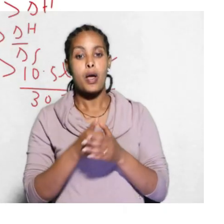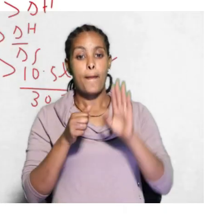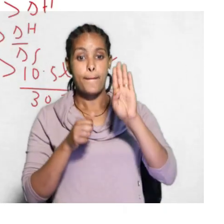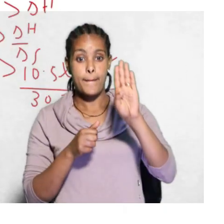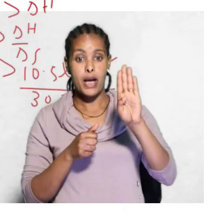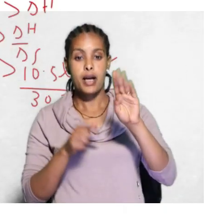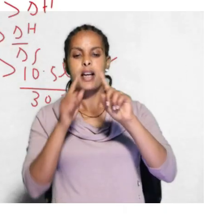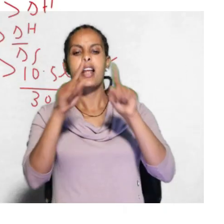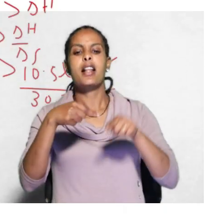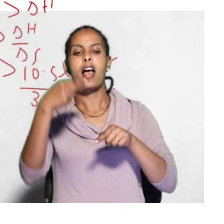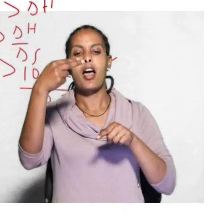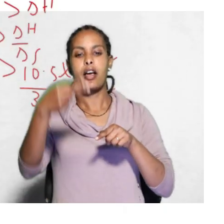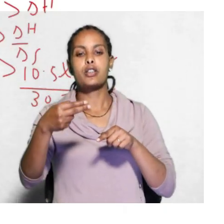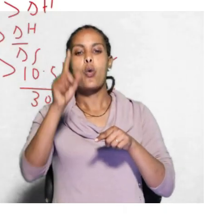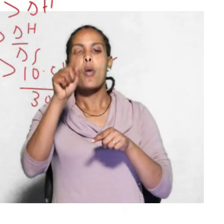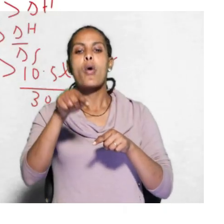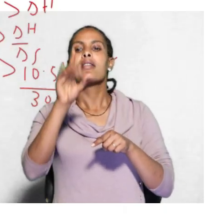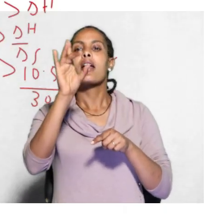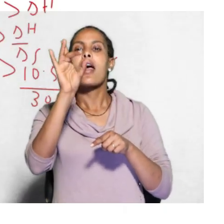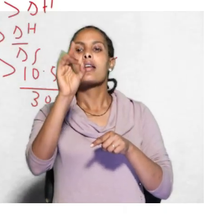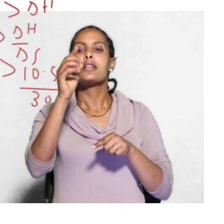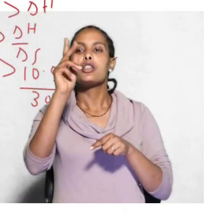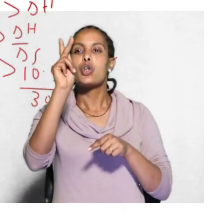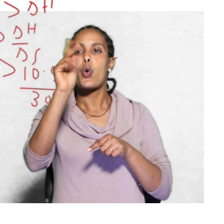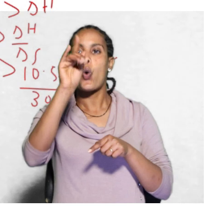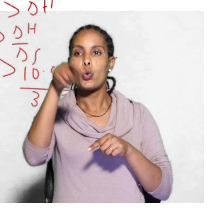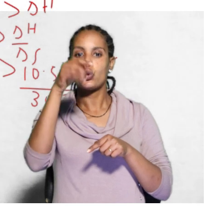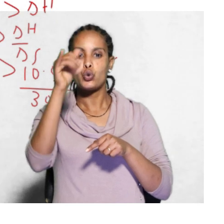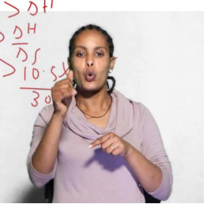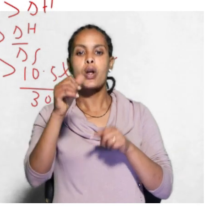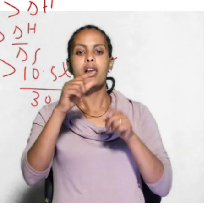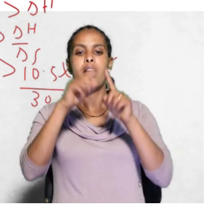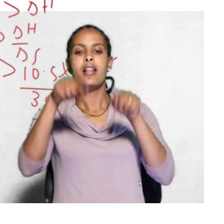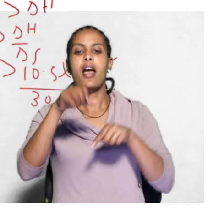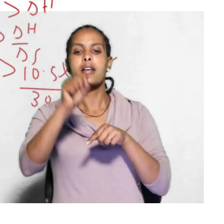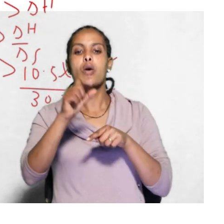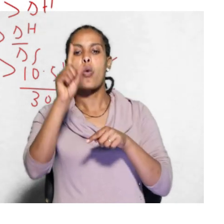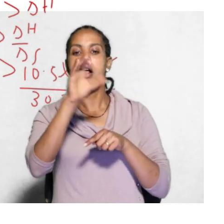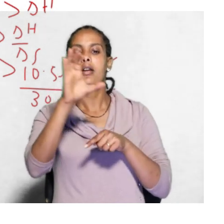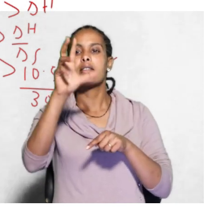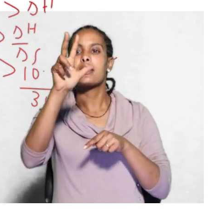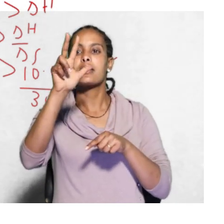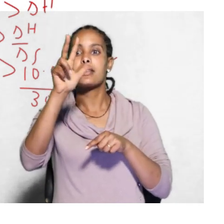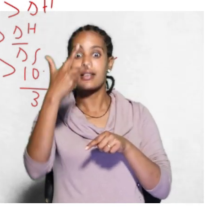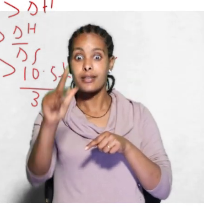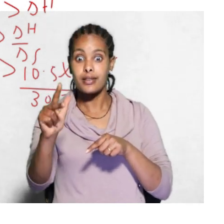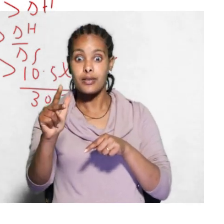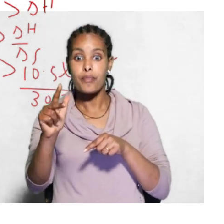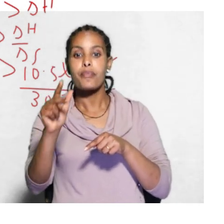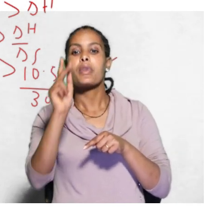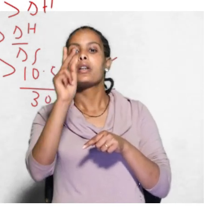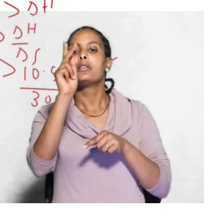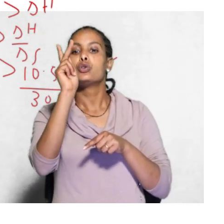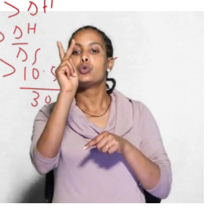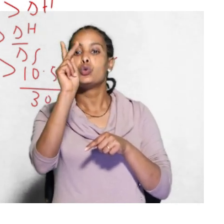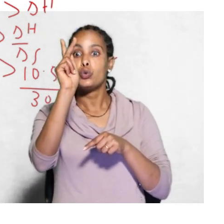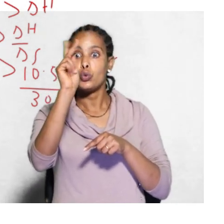B, delta H 1.8 kilojoule, delta S 113 joule per Kelvin.